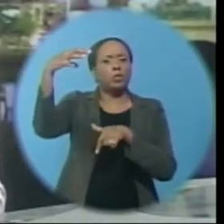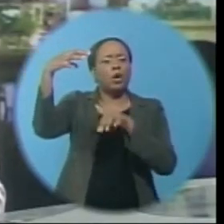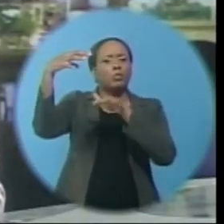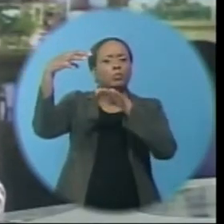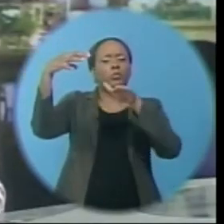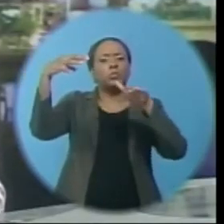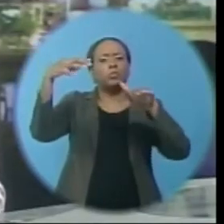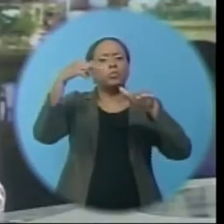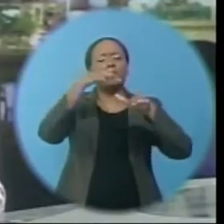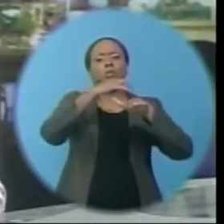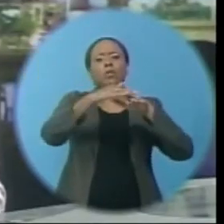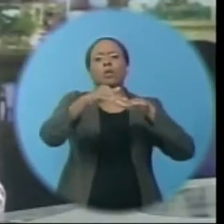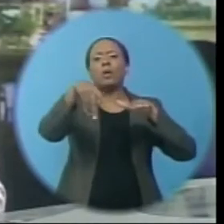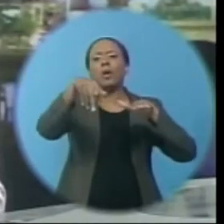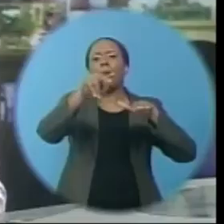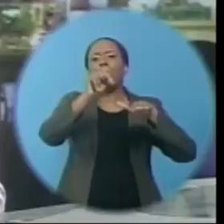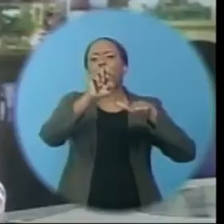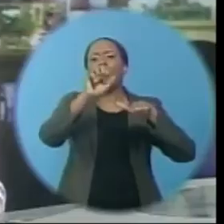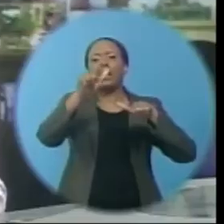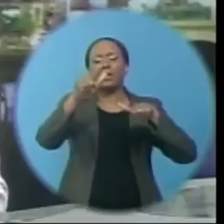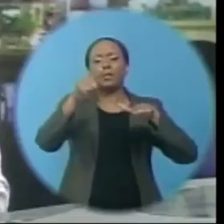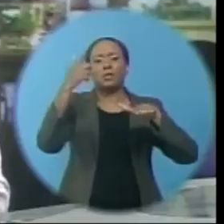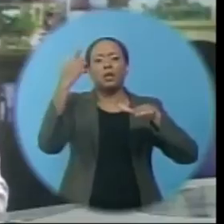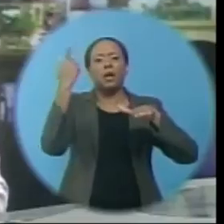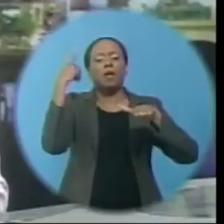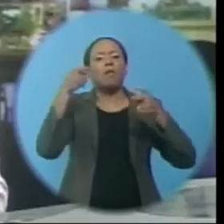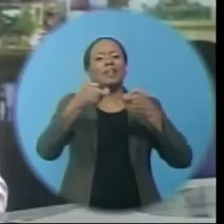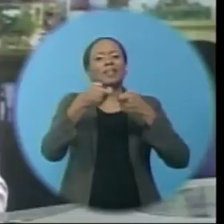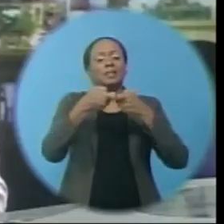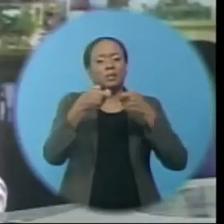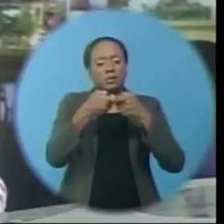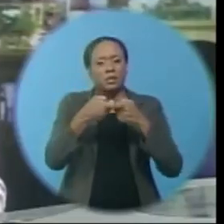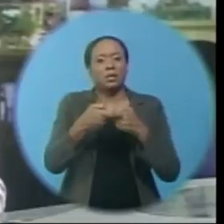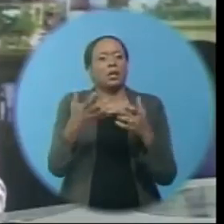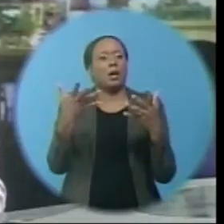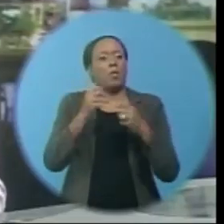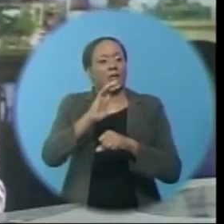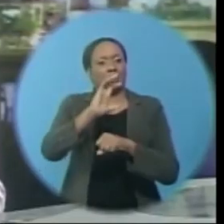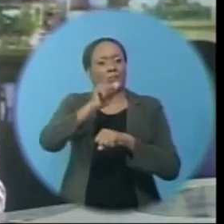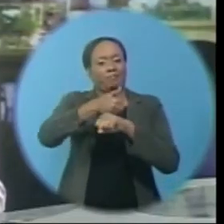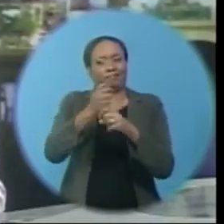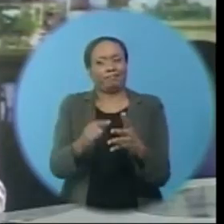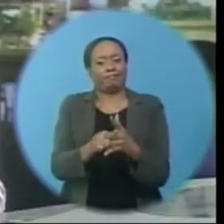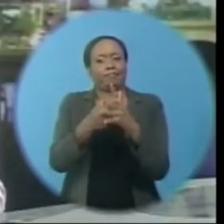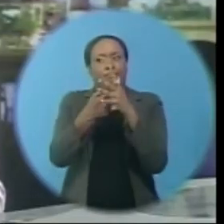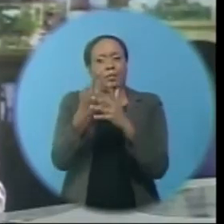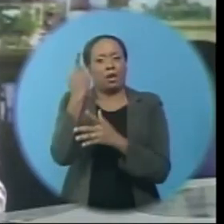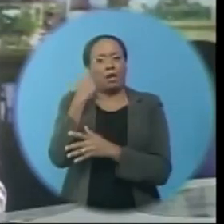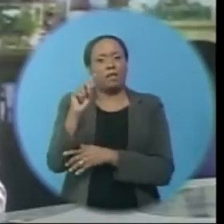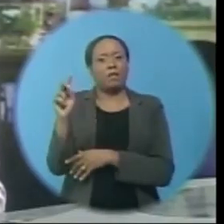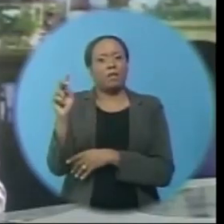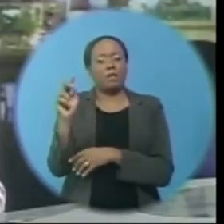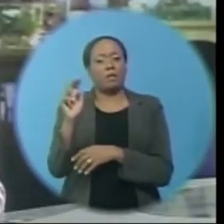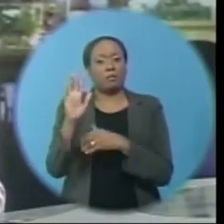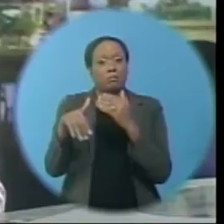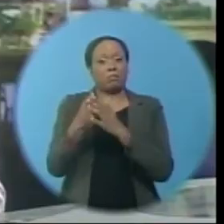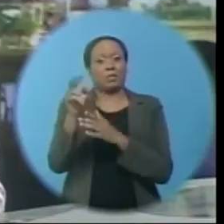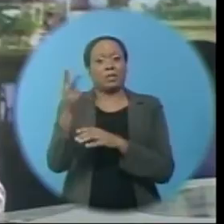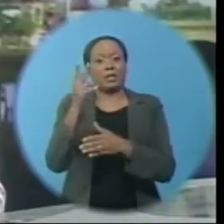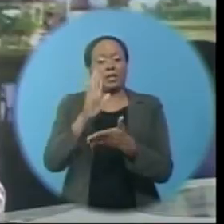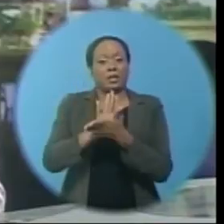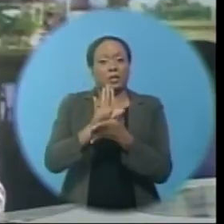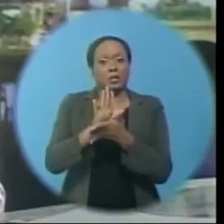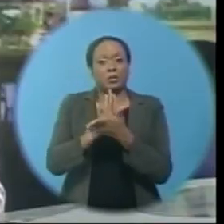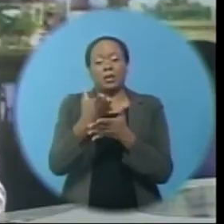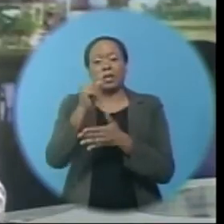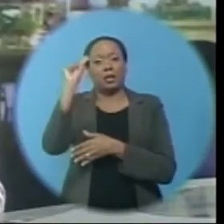the Prime Minister's office, Senator Darcy Boyce. He made the announcement during the signing of an agreement to install photovoltaic panels